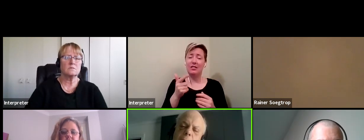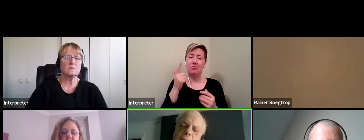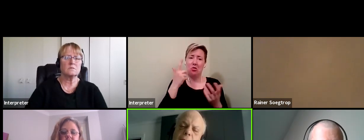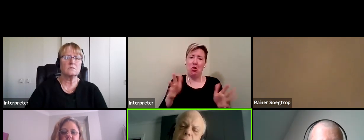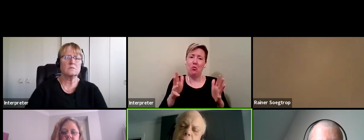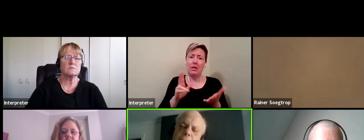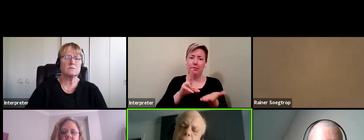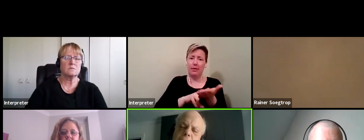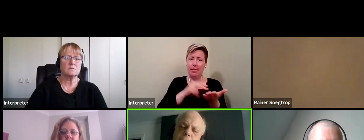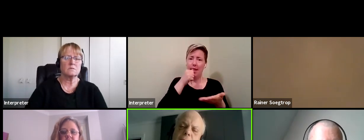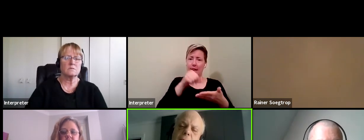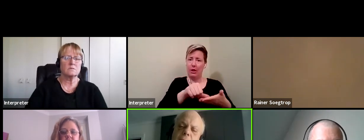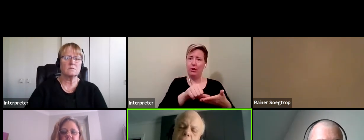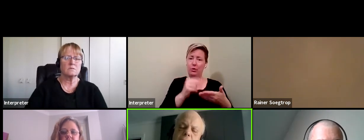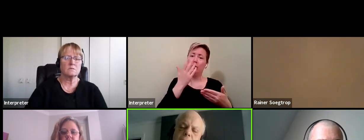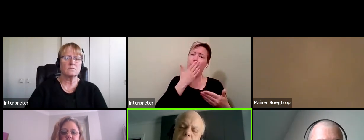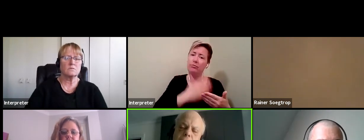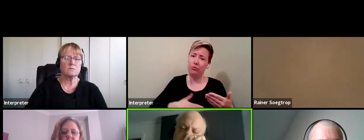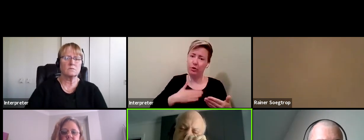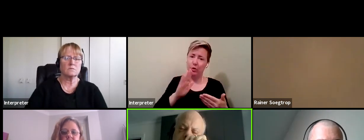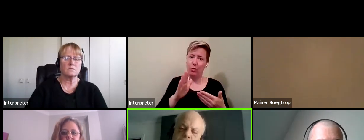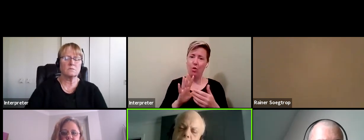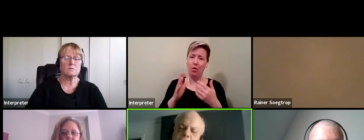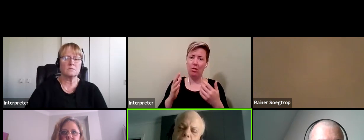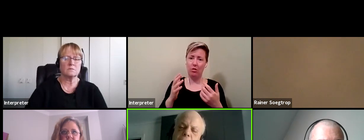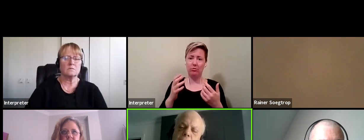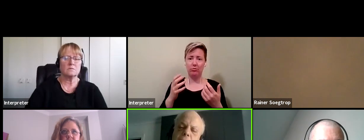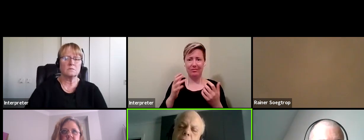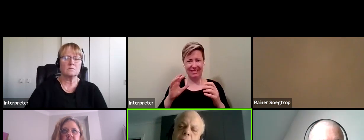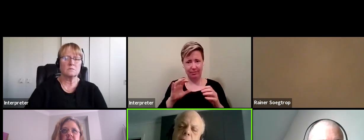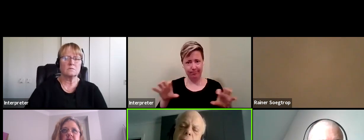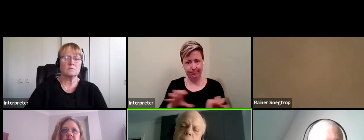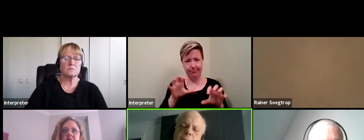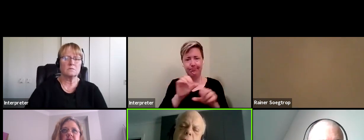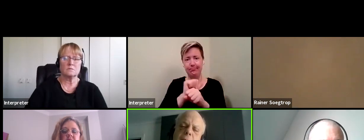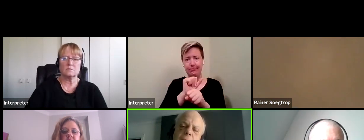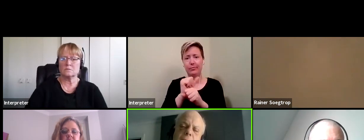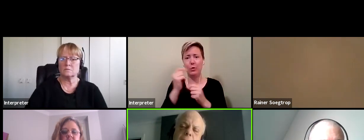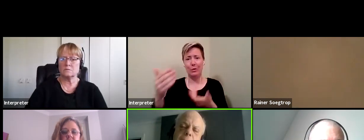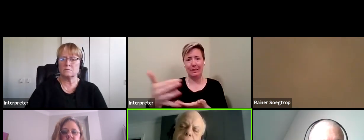we appreciate your efforts at bringing those signatures together.